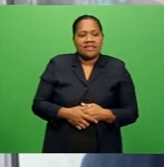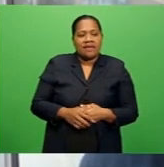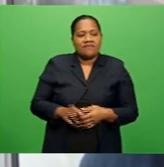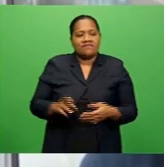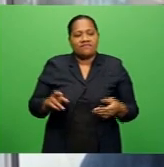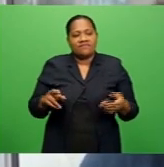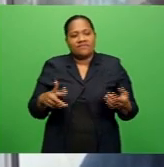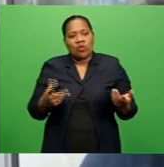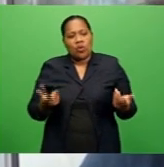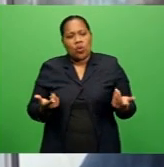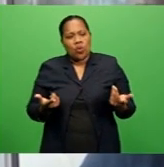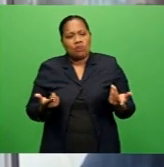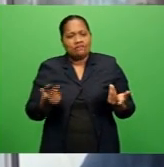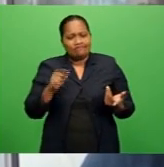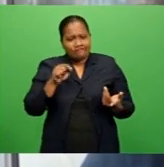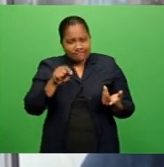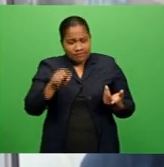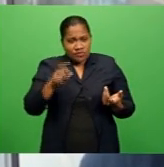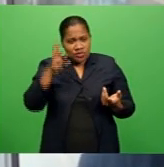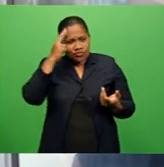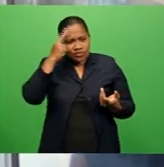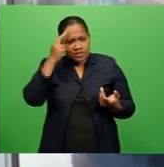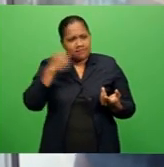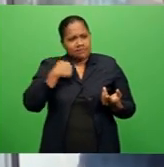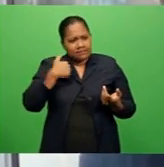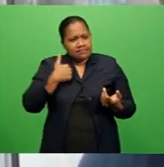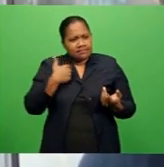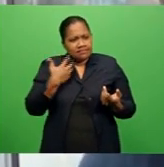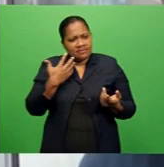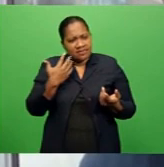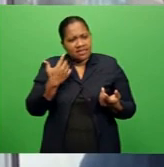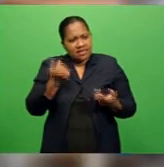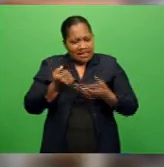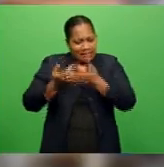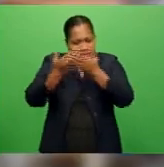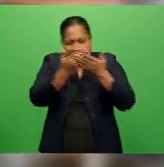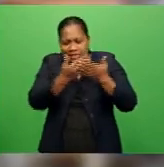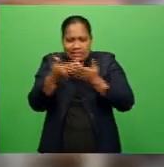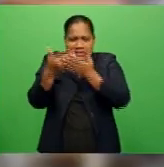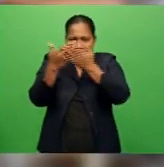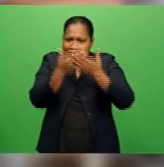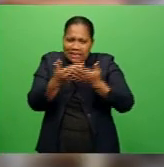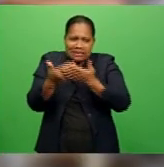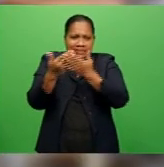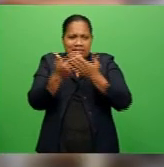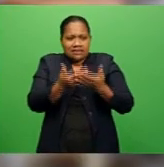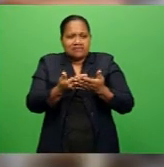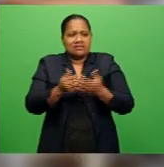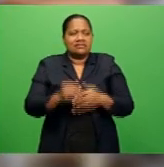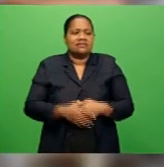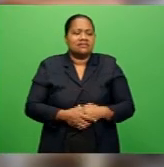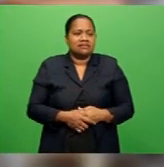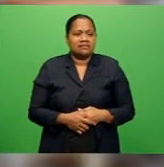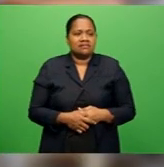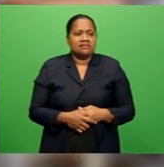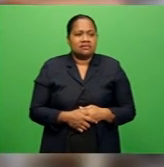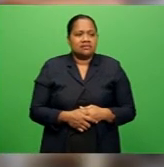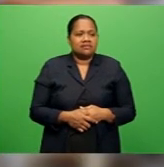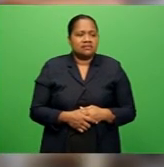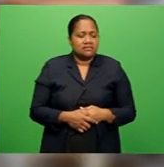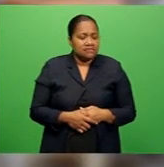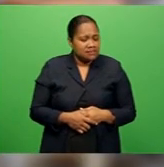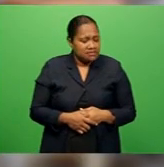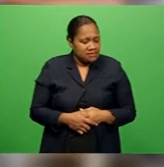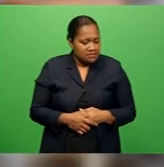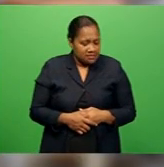for that reason I had studied a lot and was always good in the school. But